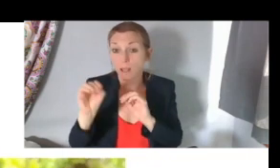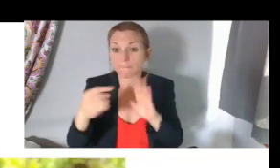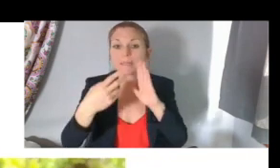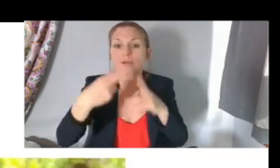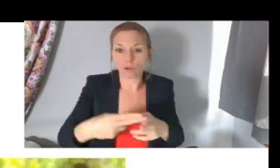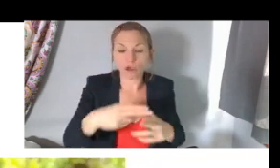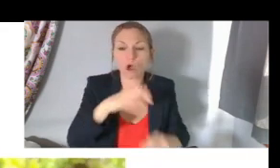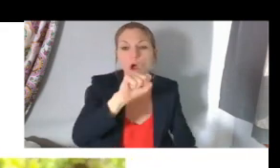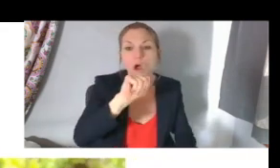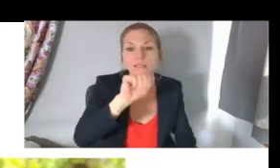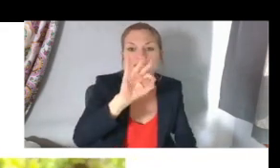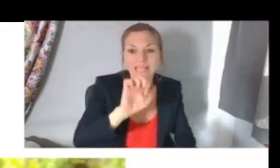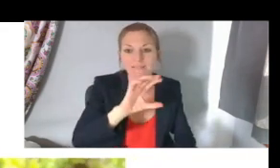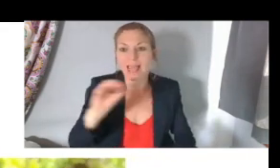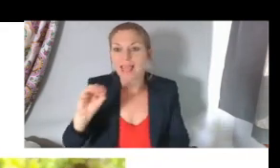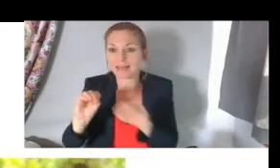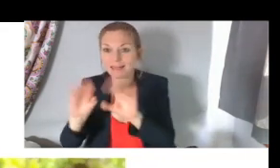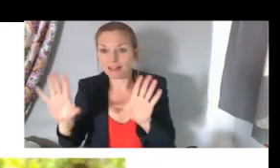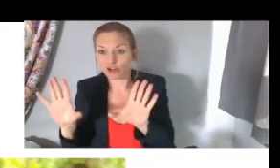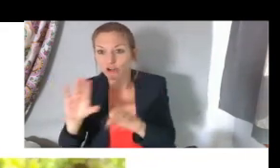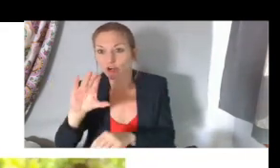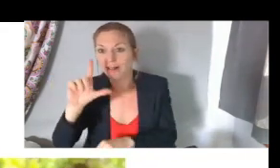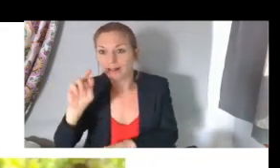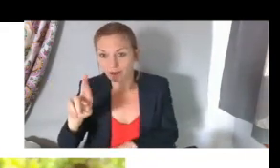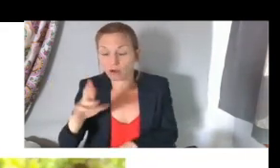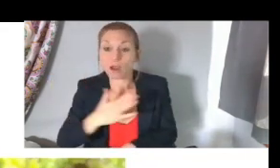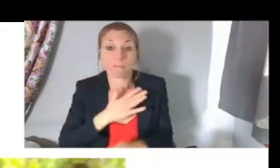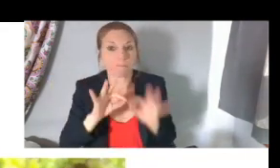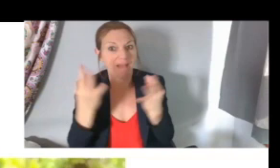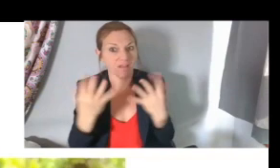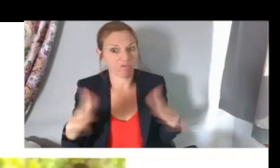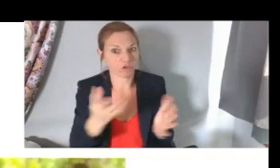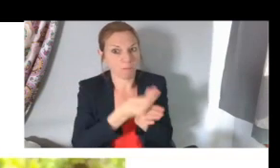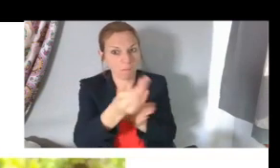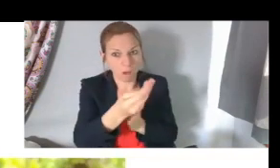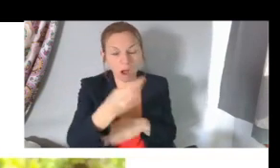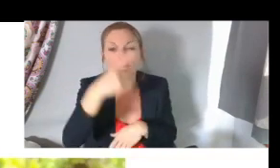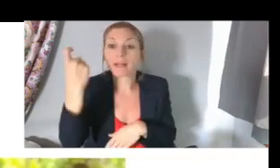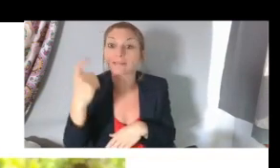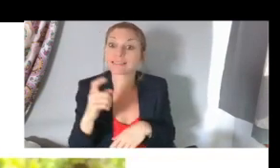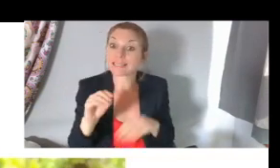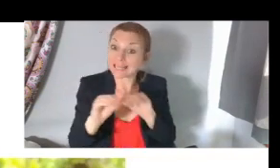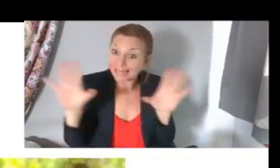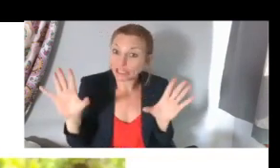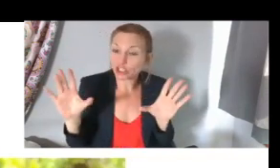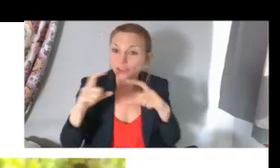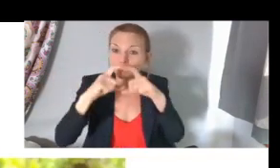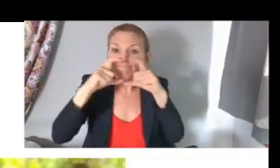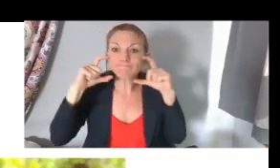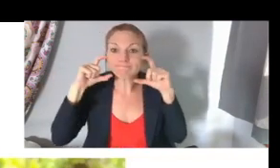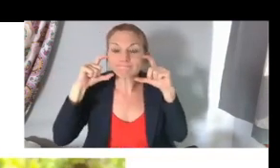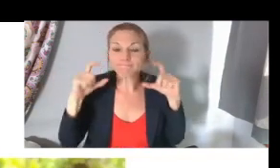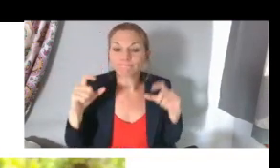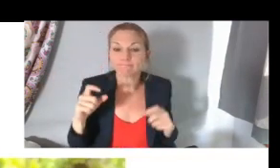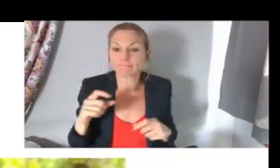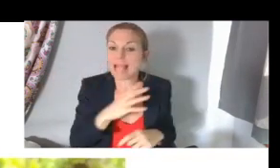into the chat that my family has purchased that has a clear partition here, and it doesn't fog